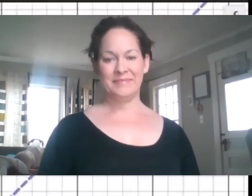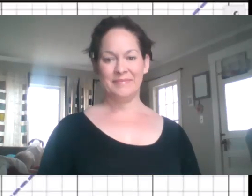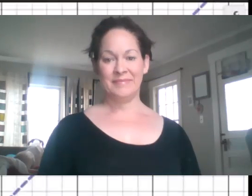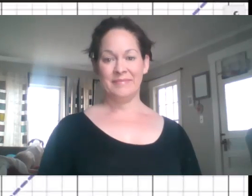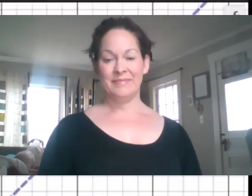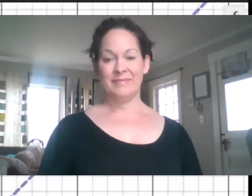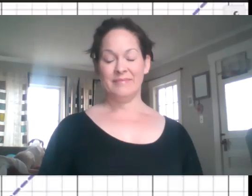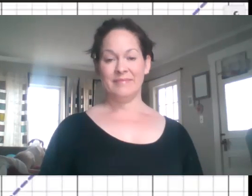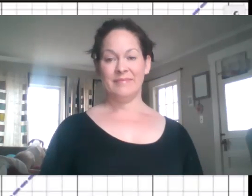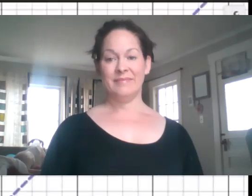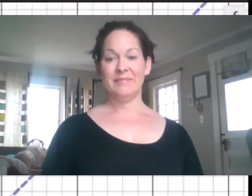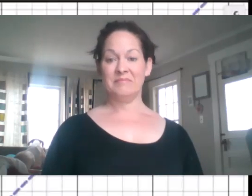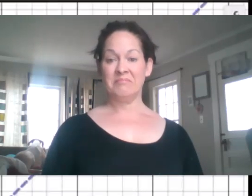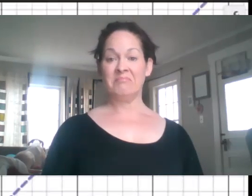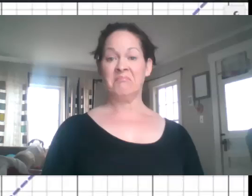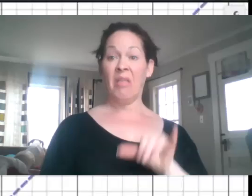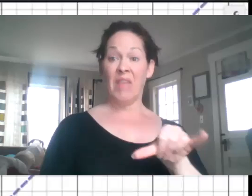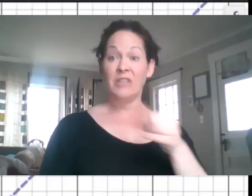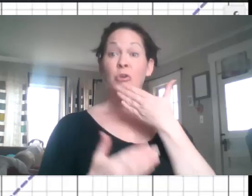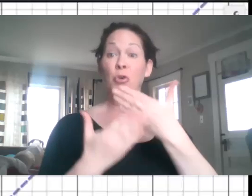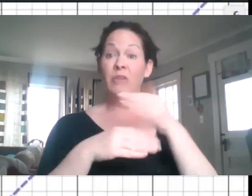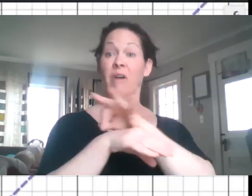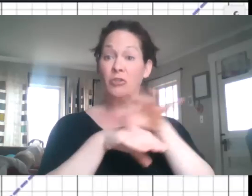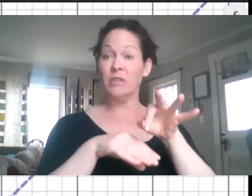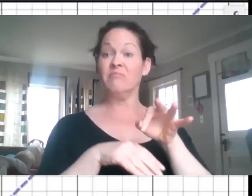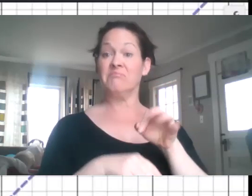And we have a good function.